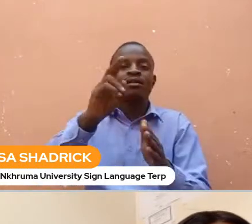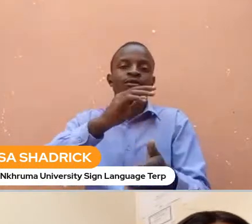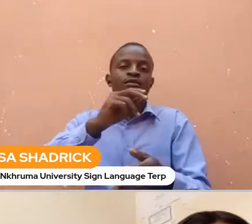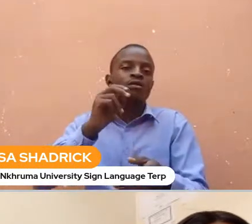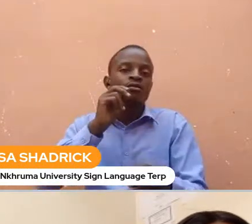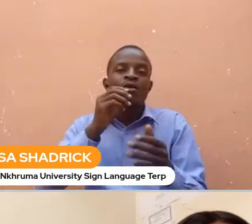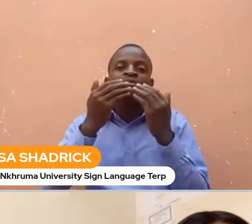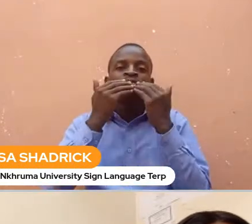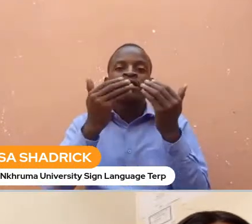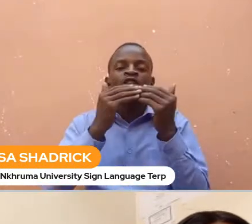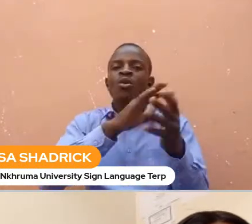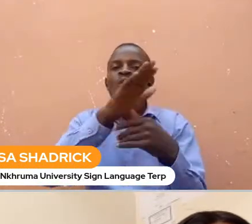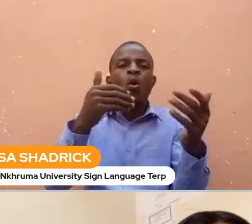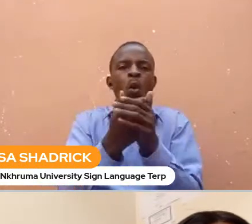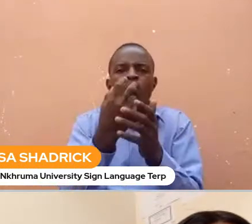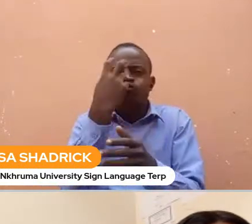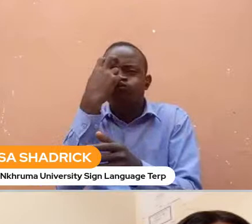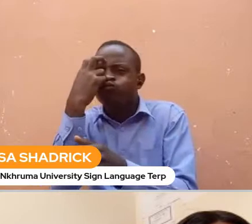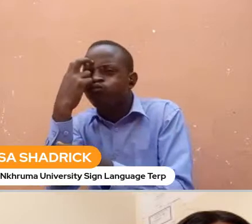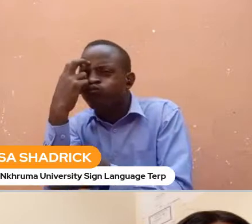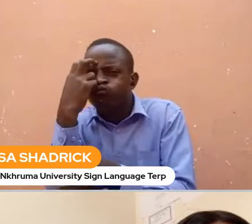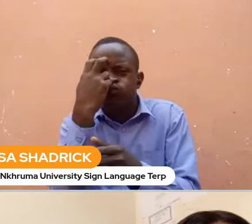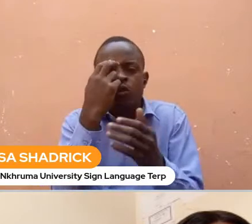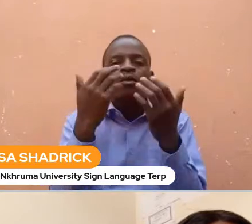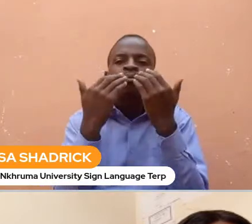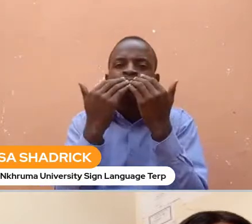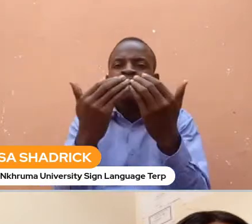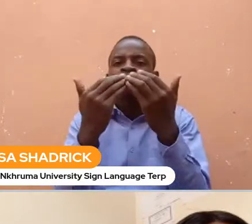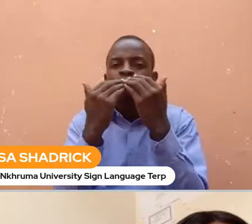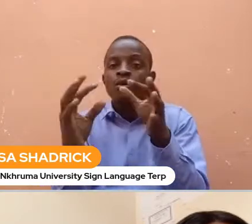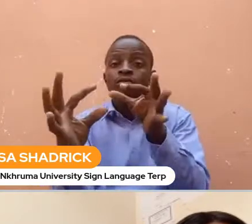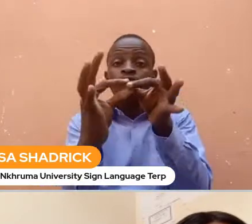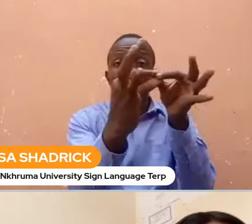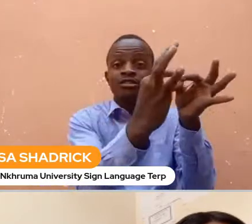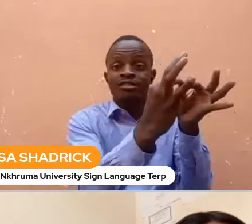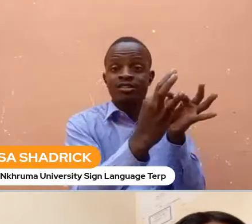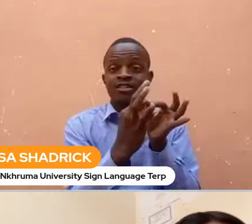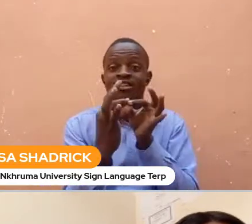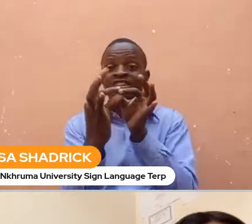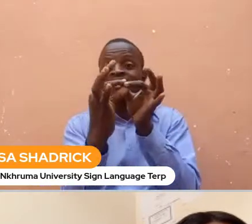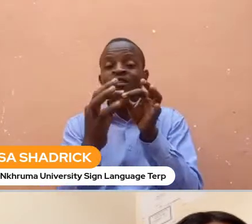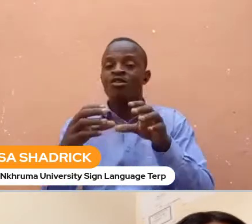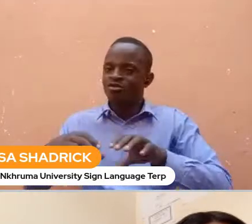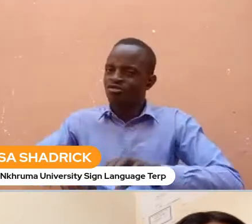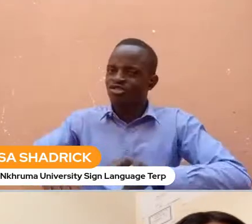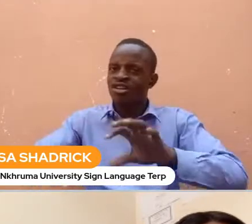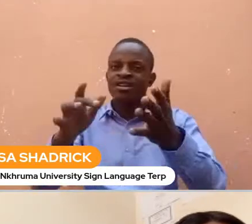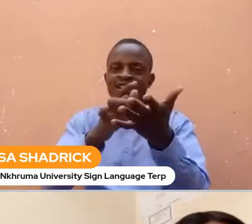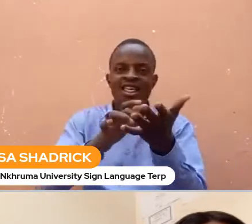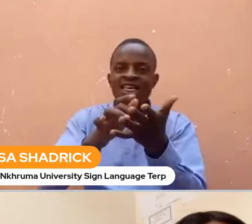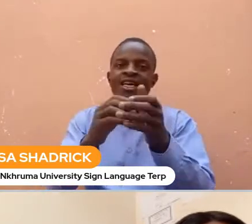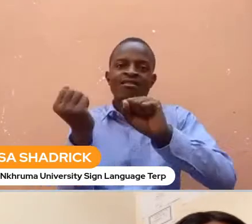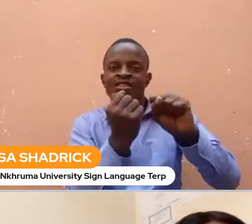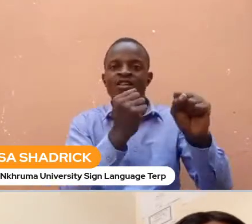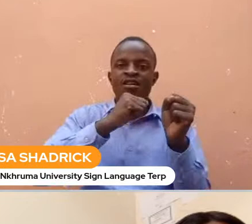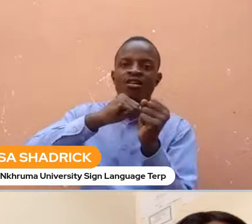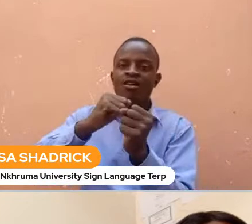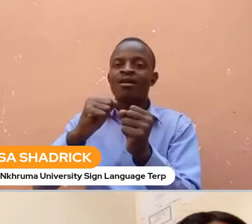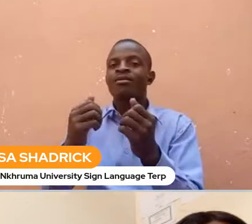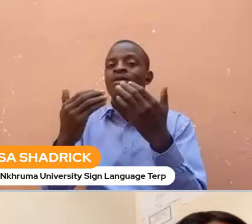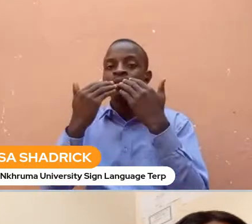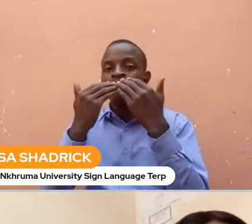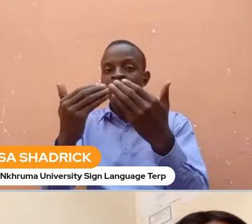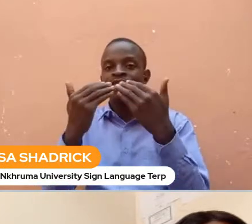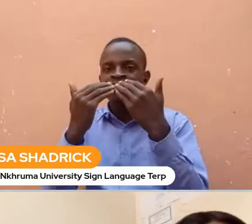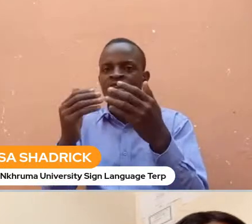lovely viewers, for having joined us on this show. Remember, we were discussing continuous use of contraceptives among young people and the rightful age